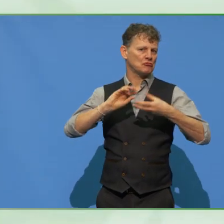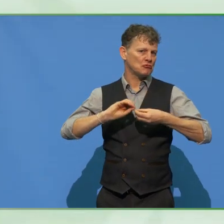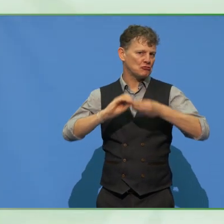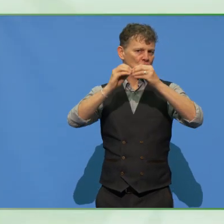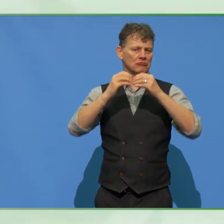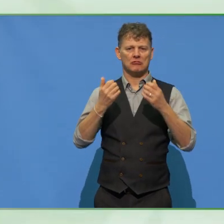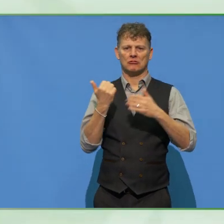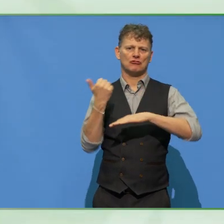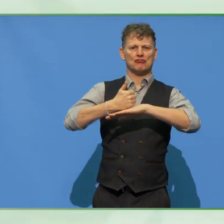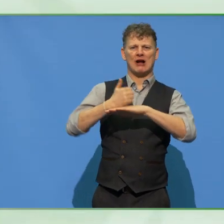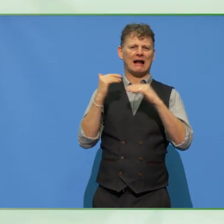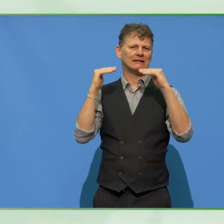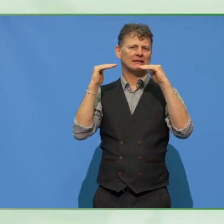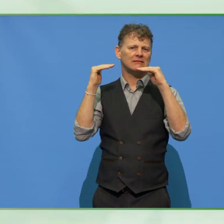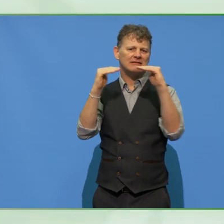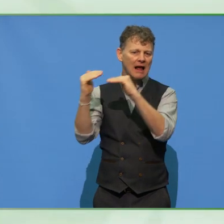The clear message is that